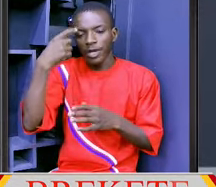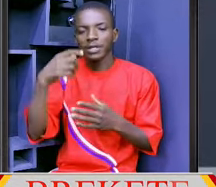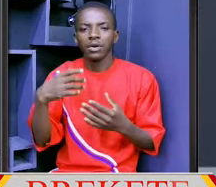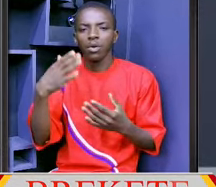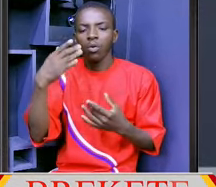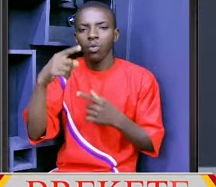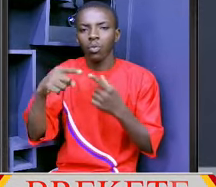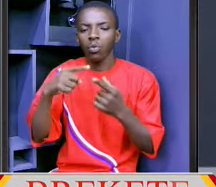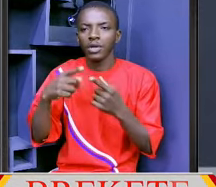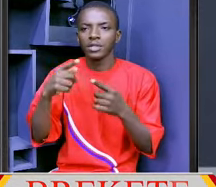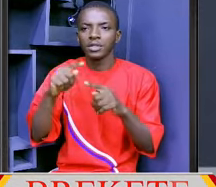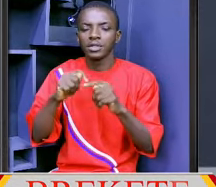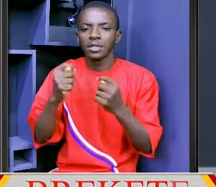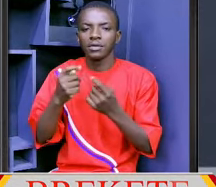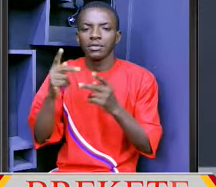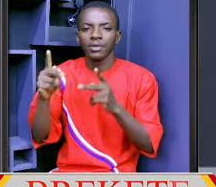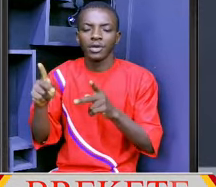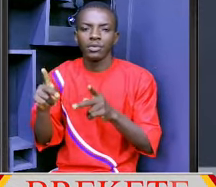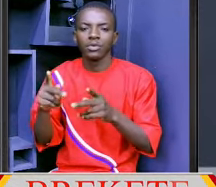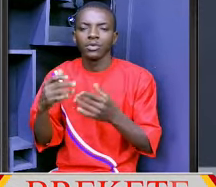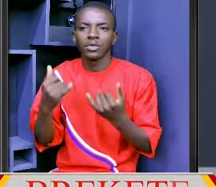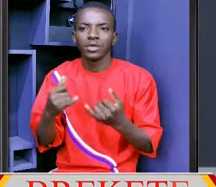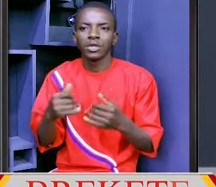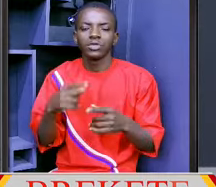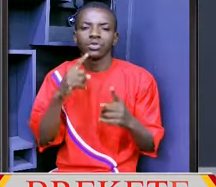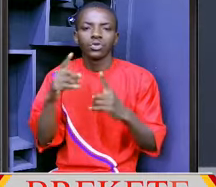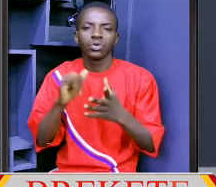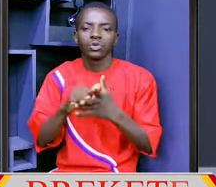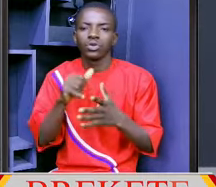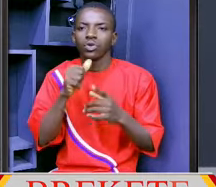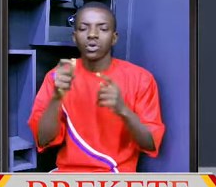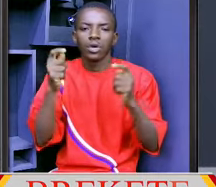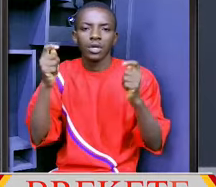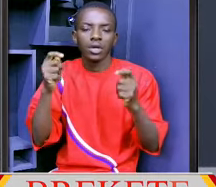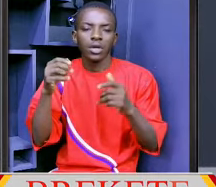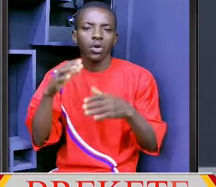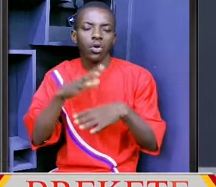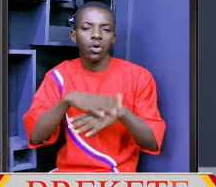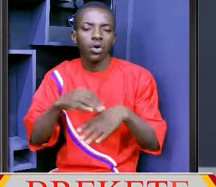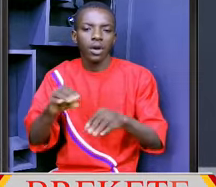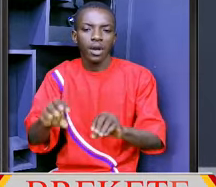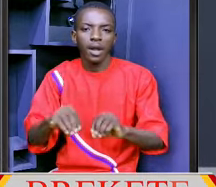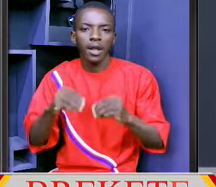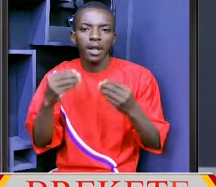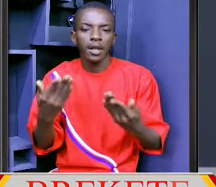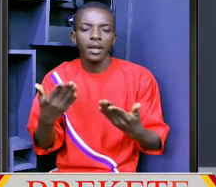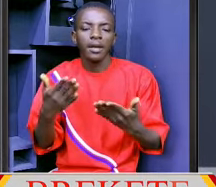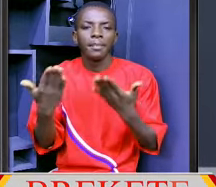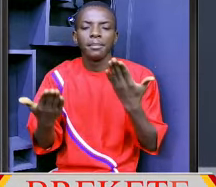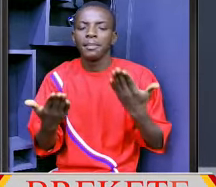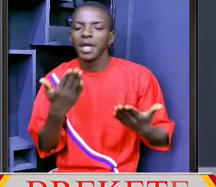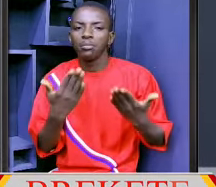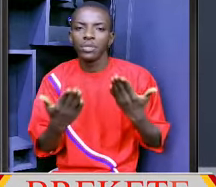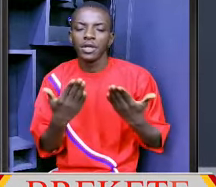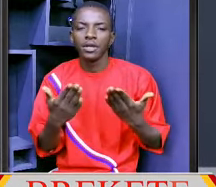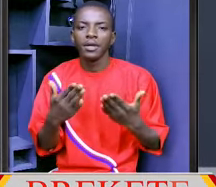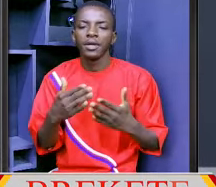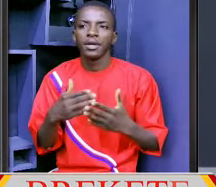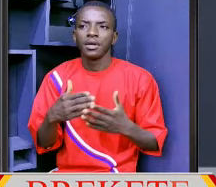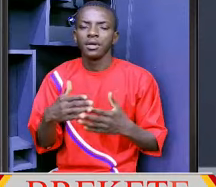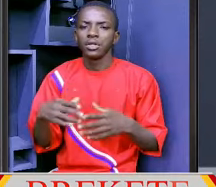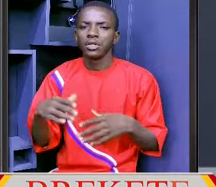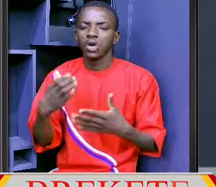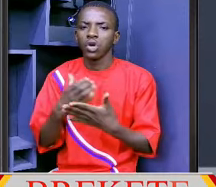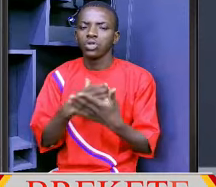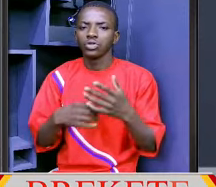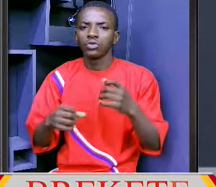Now when these kind people now contour, say they no agree on the land, maybe in the course